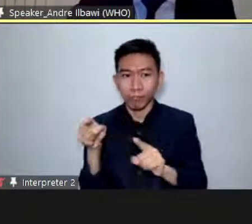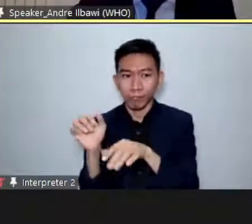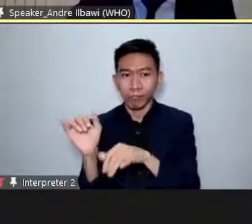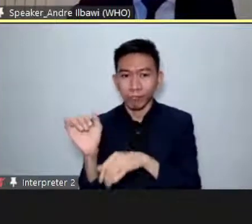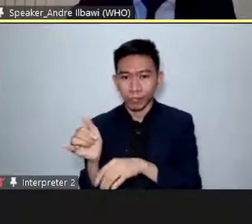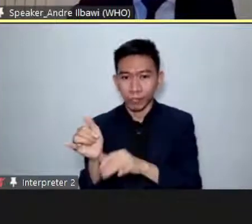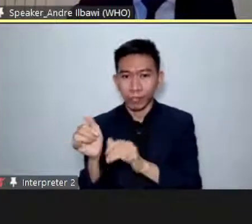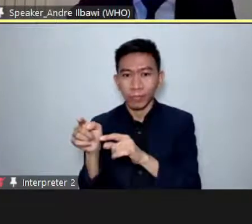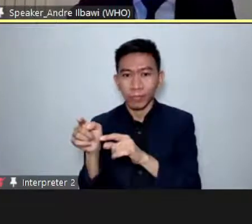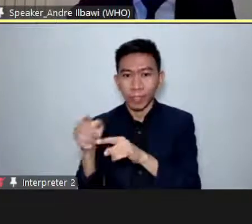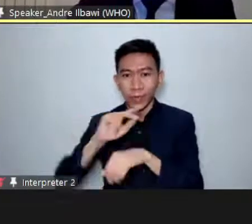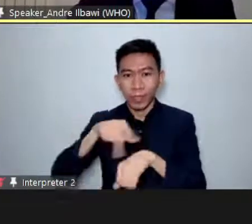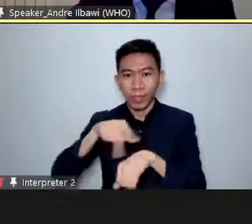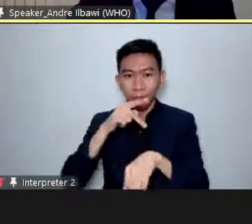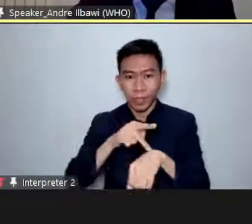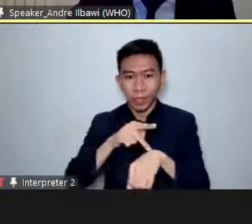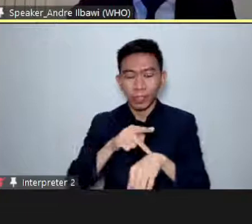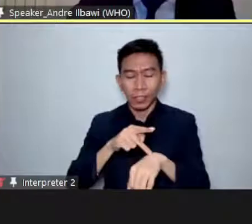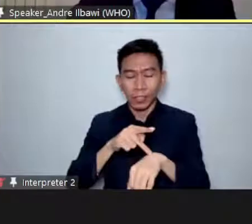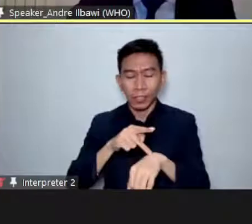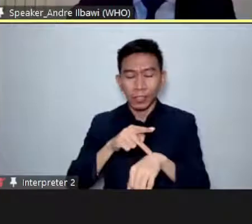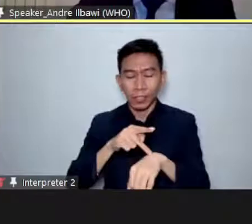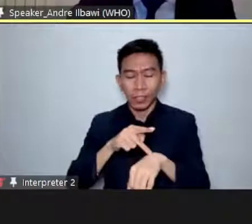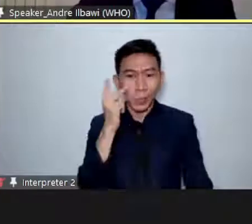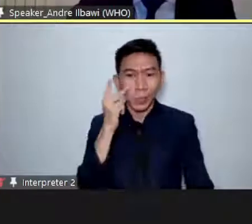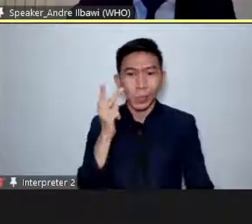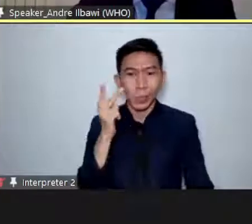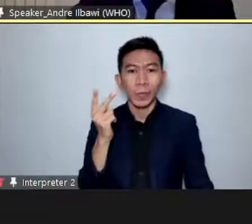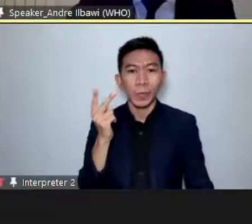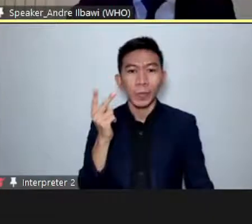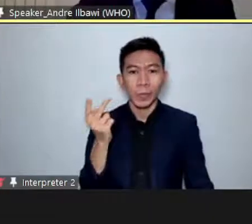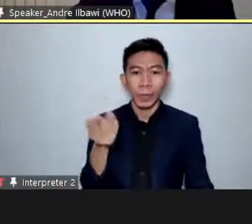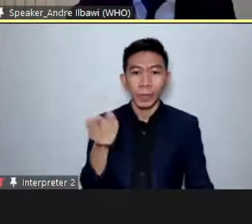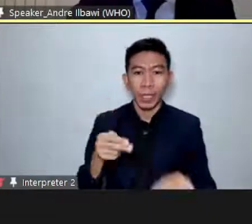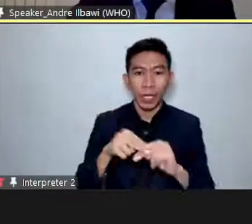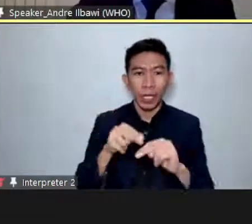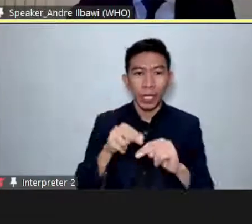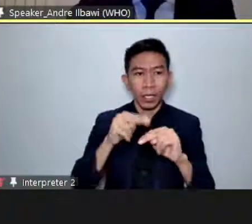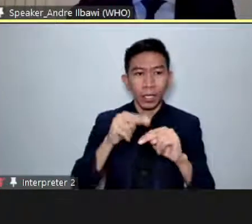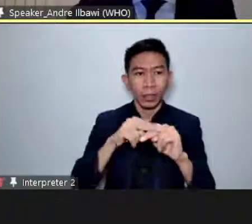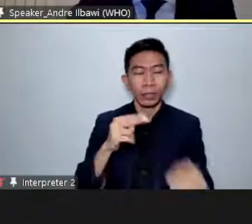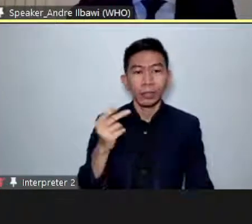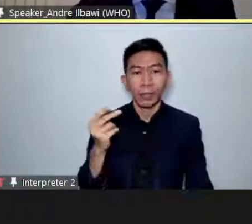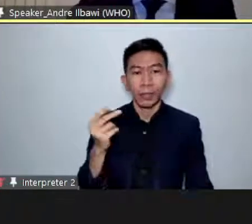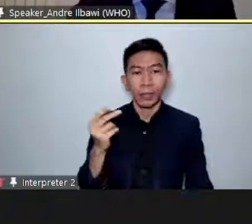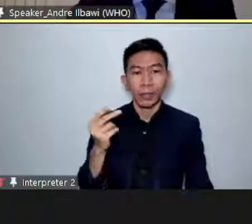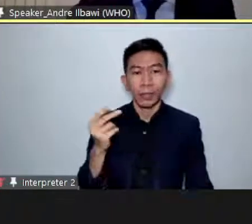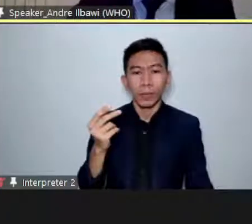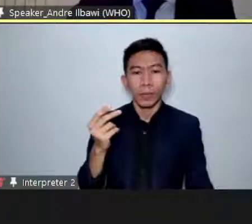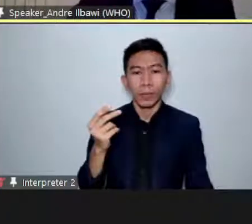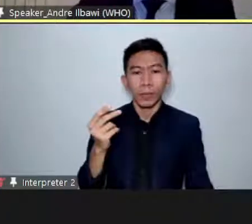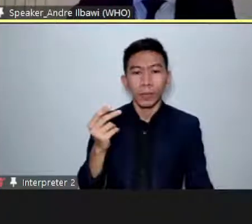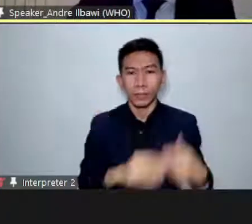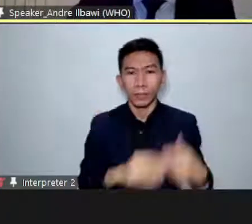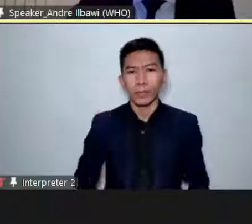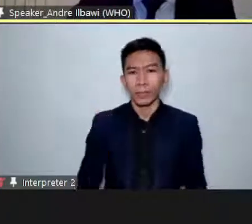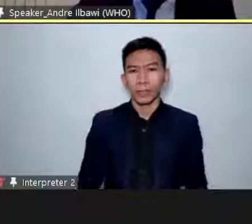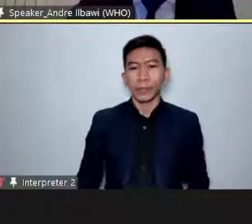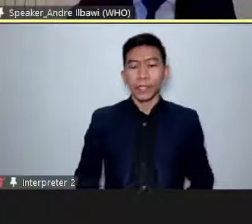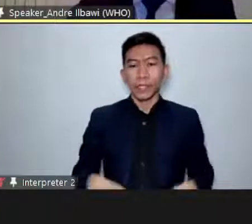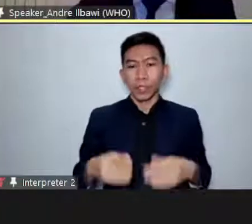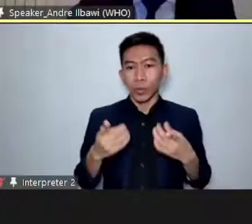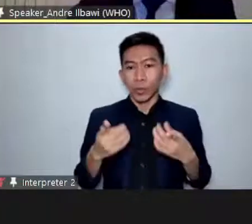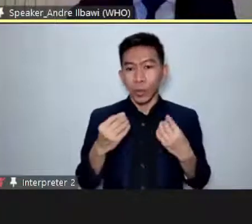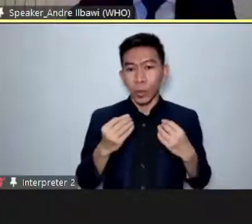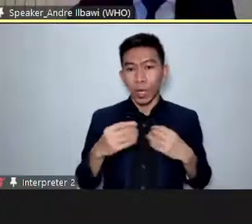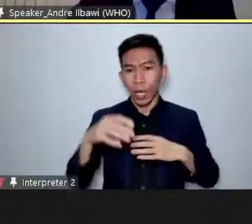like the Philippines, we will see this profound increase in the cancer burden. So what is it that we can do? Why is this cancer